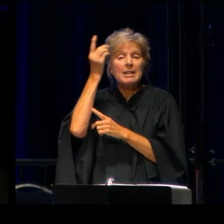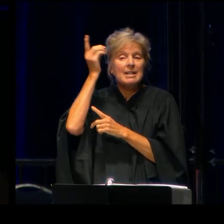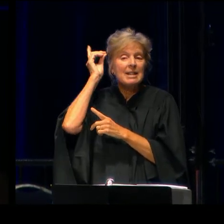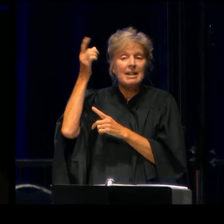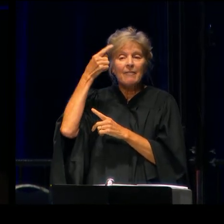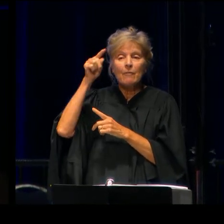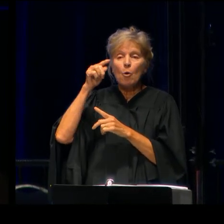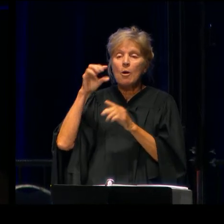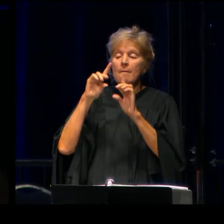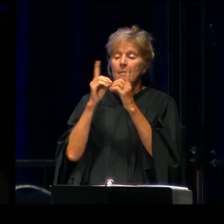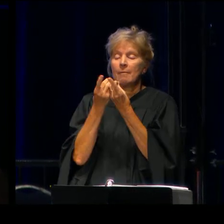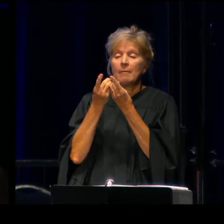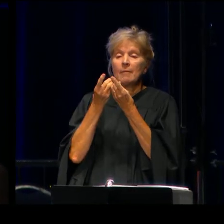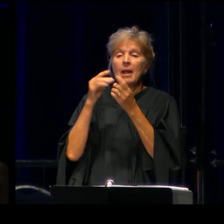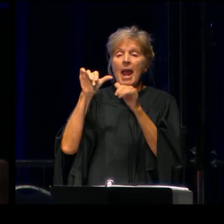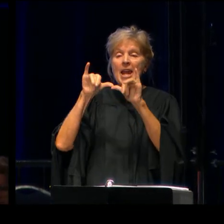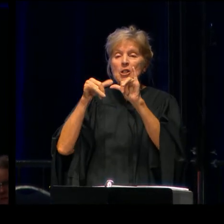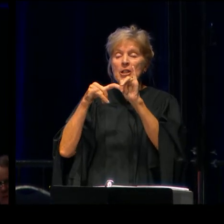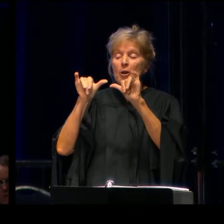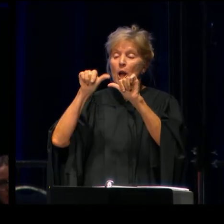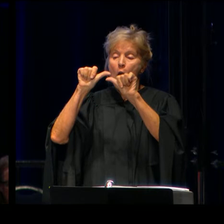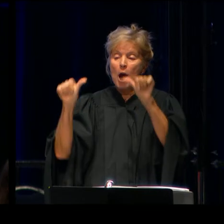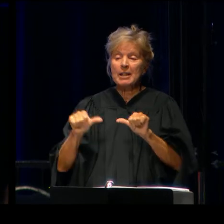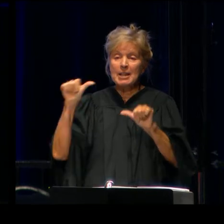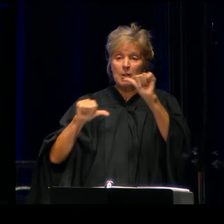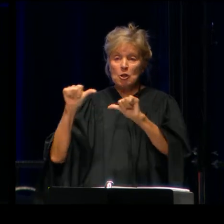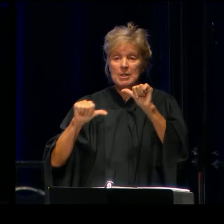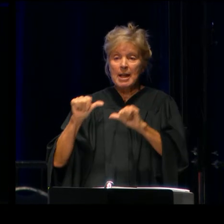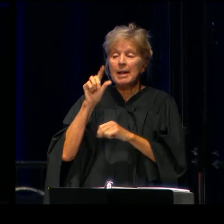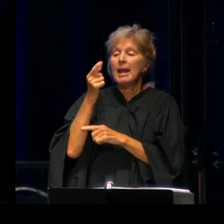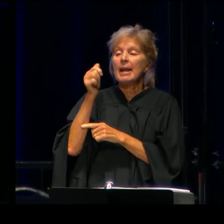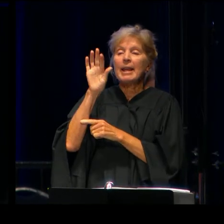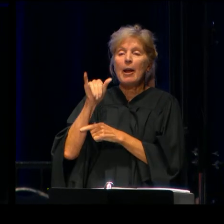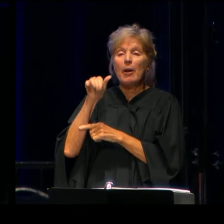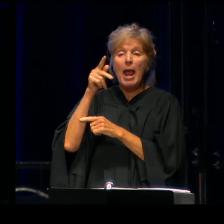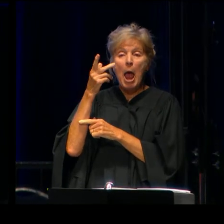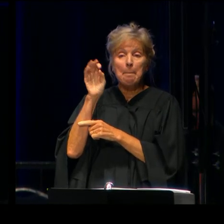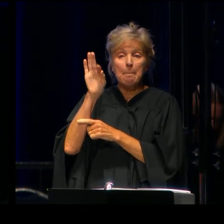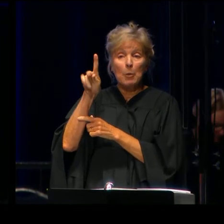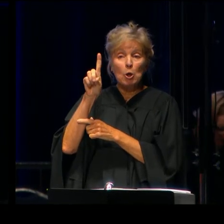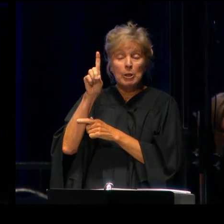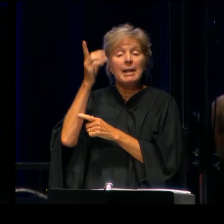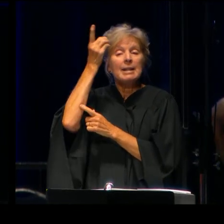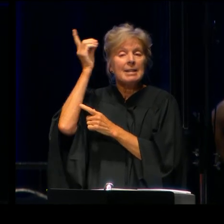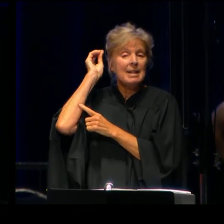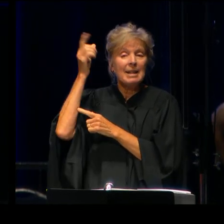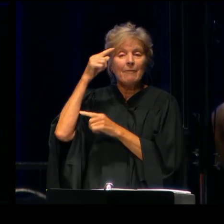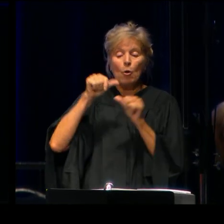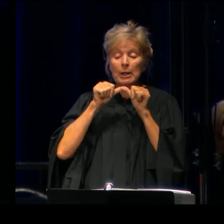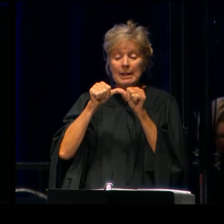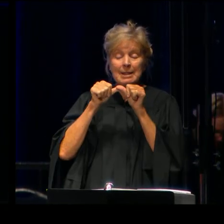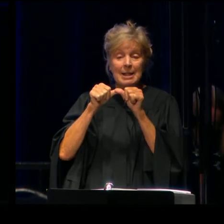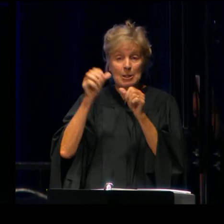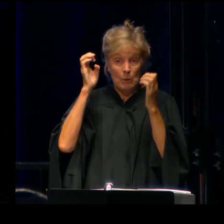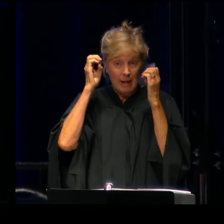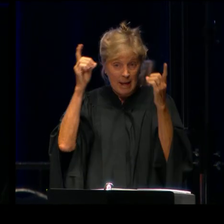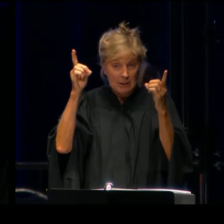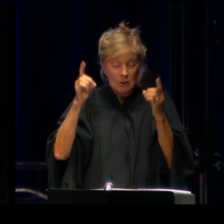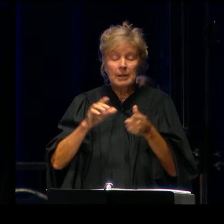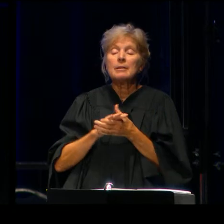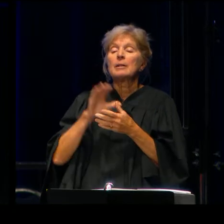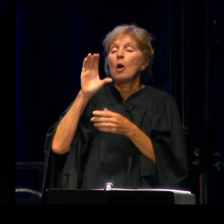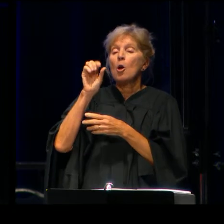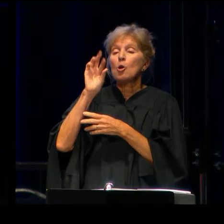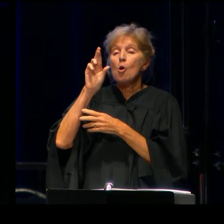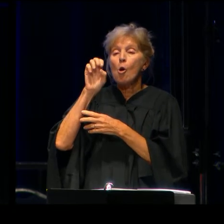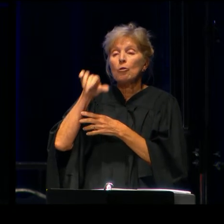Science, Gary Hepburn, Dean of the Chang School of Continuing Education, and Corey Searcy,